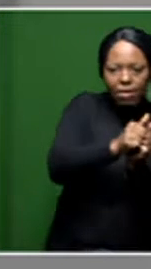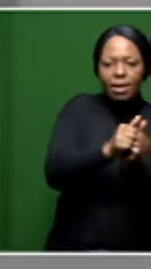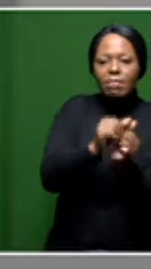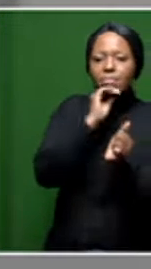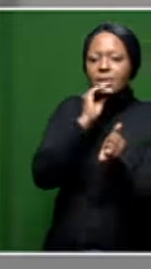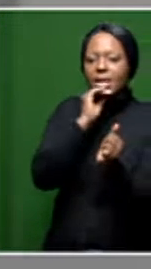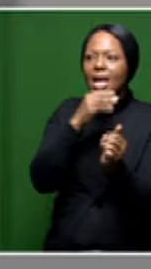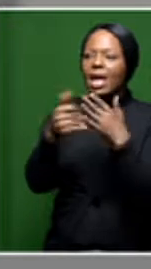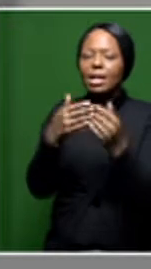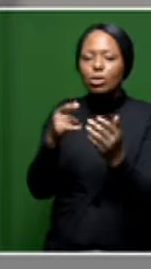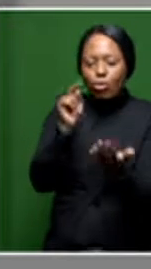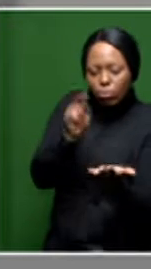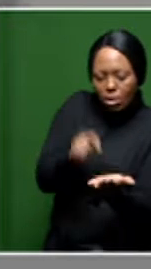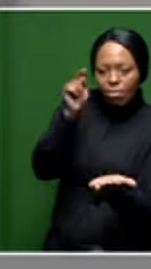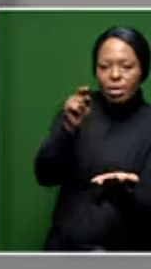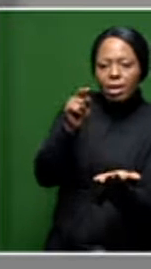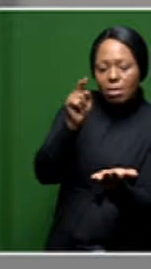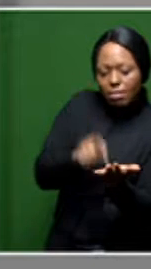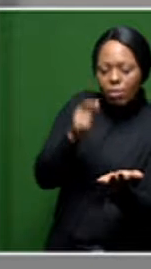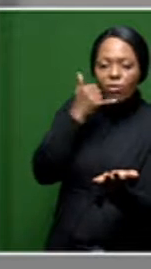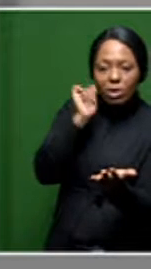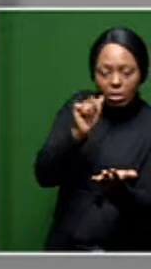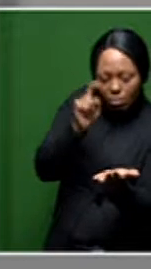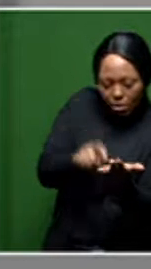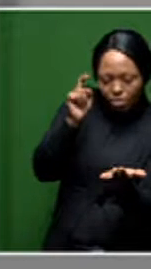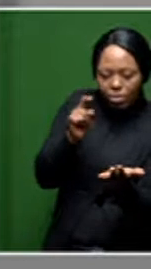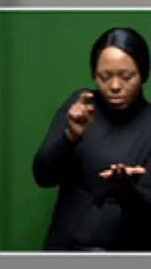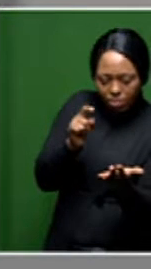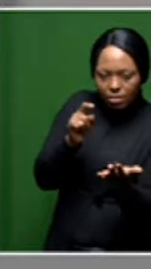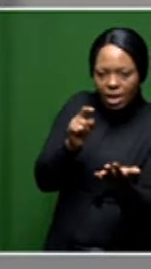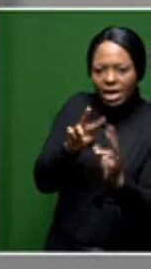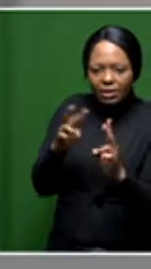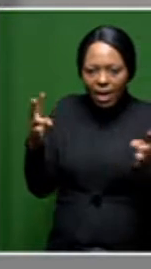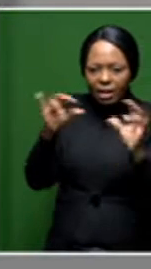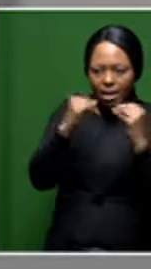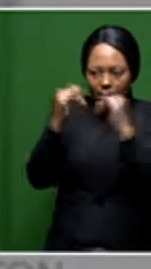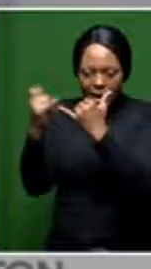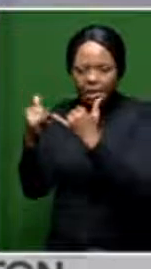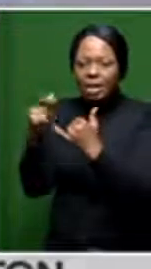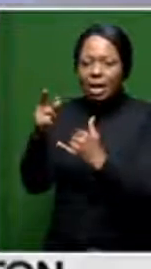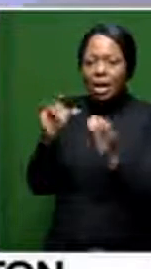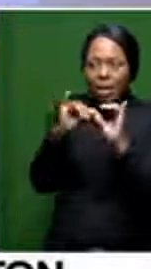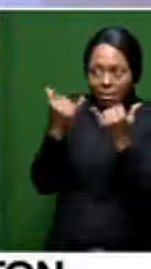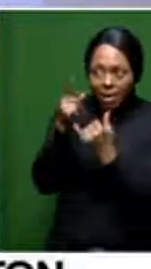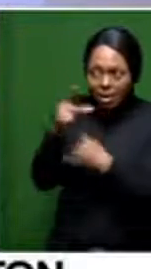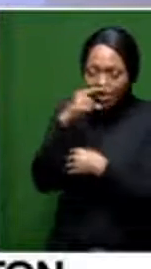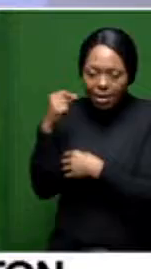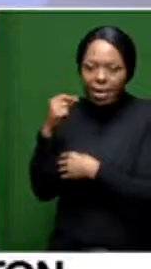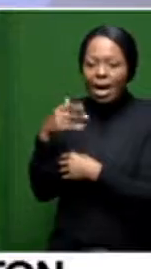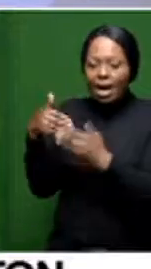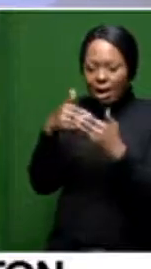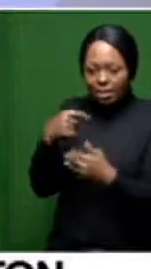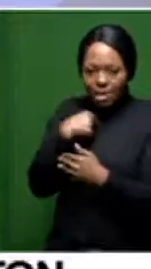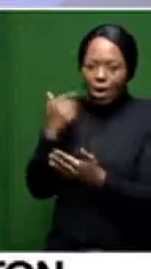anyone. You push a button and a car from a variety of vetted companies will respond to you and help you in an emergency.